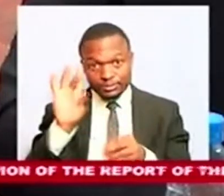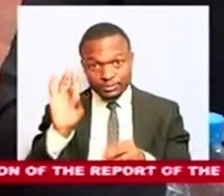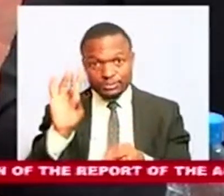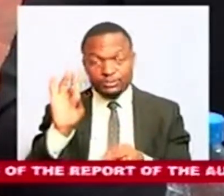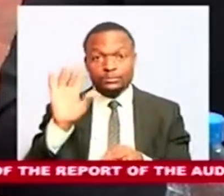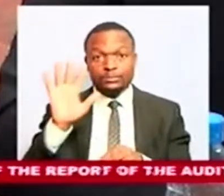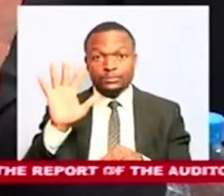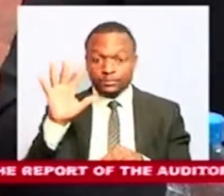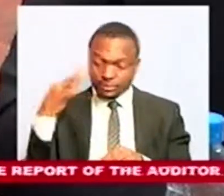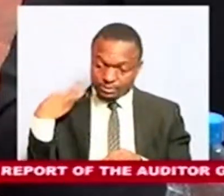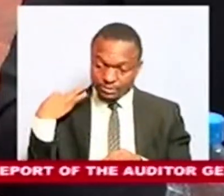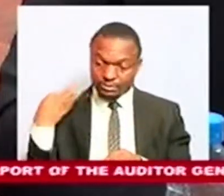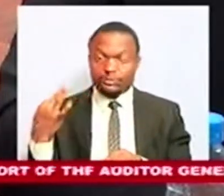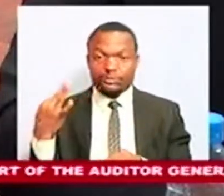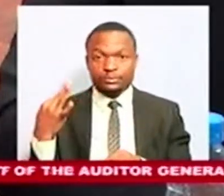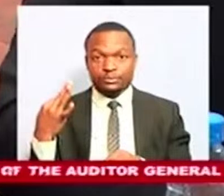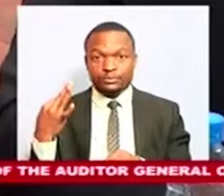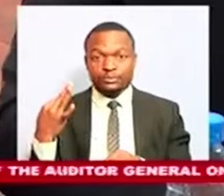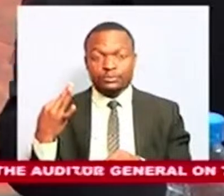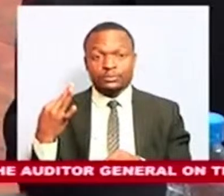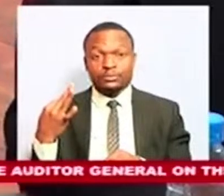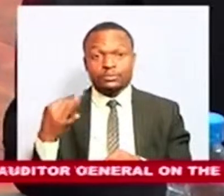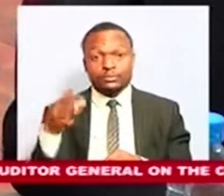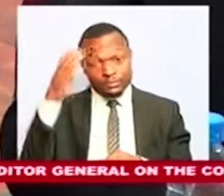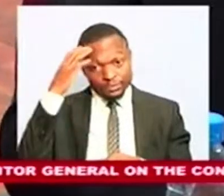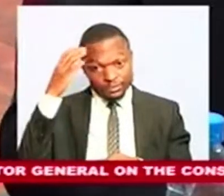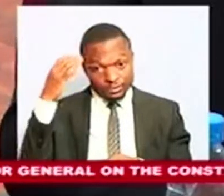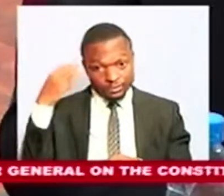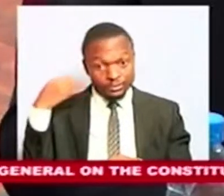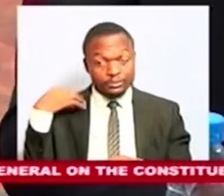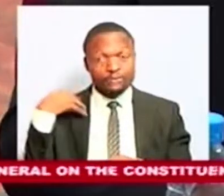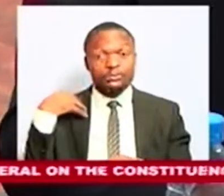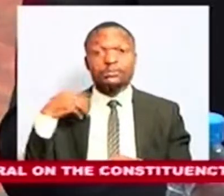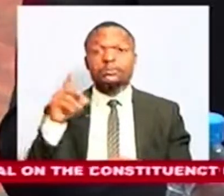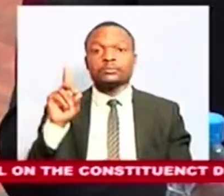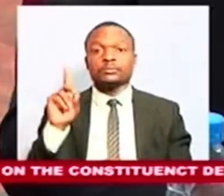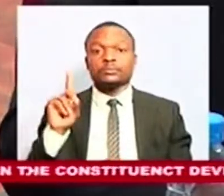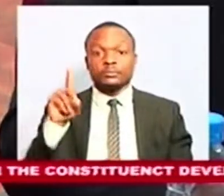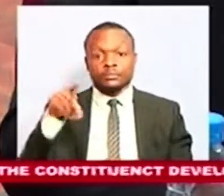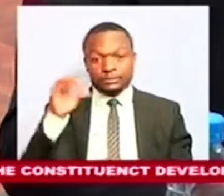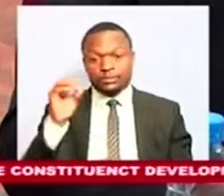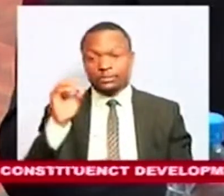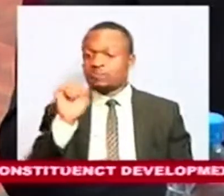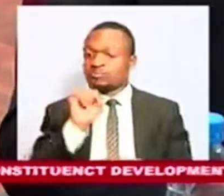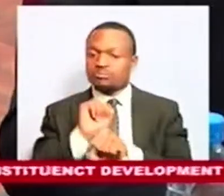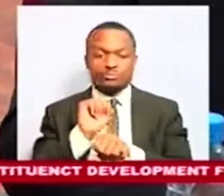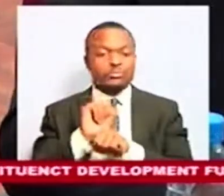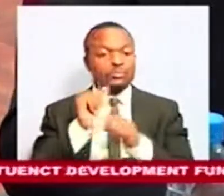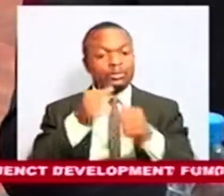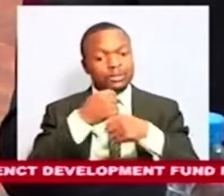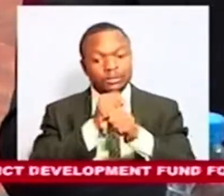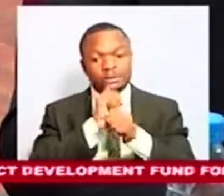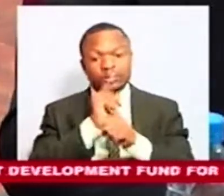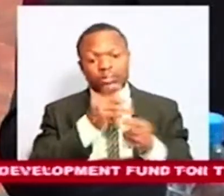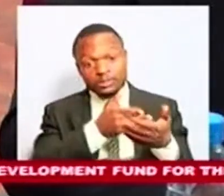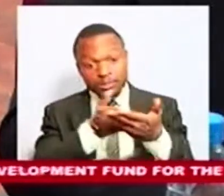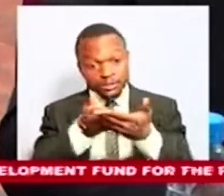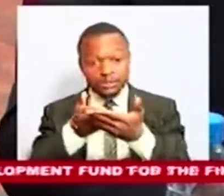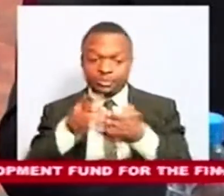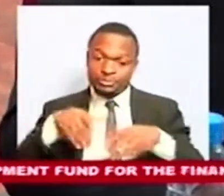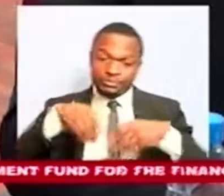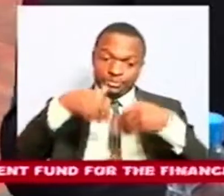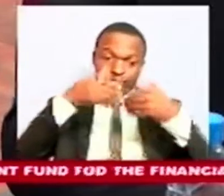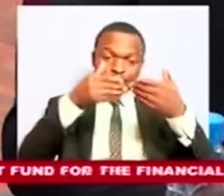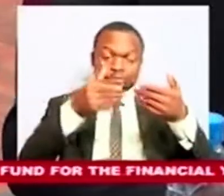had applied, and I think the Office of the DPO did do due diligence to ensure that these who were presented to